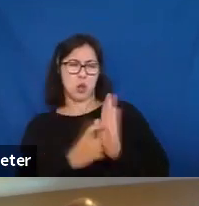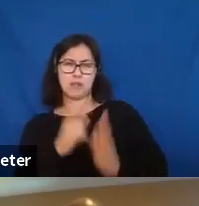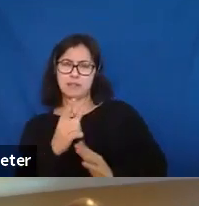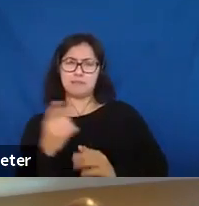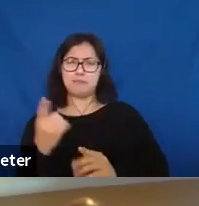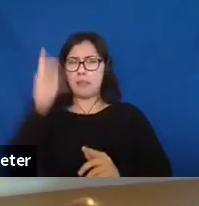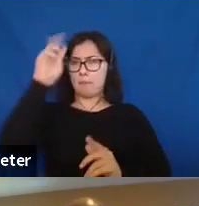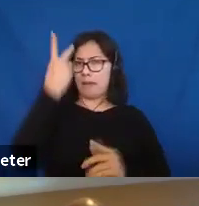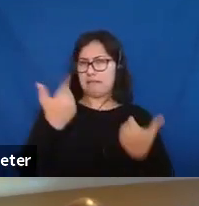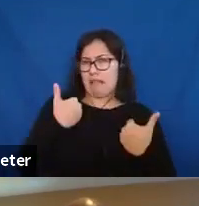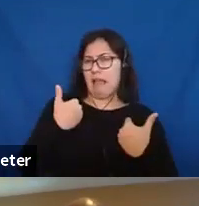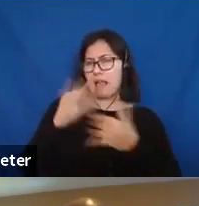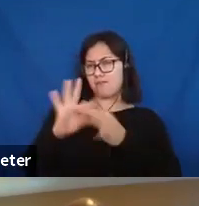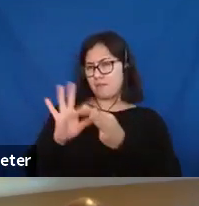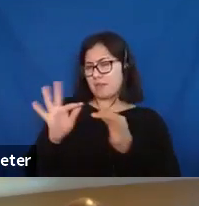came with.